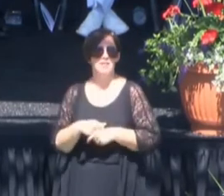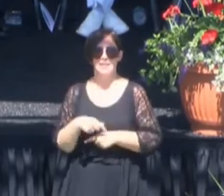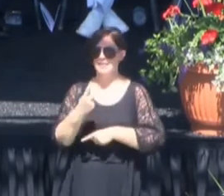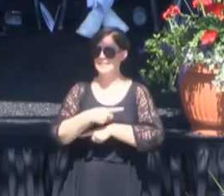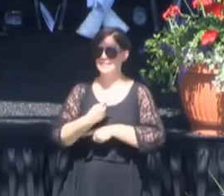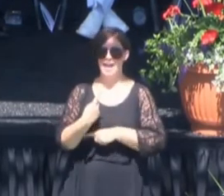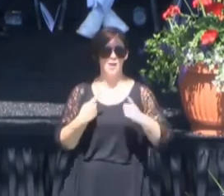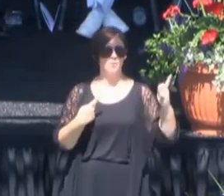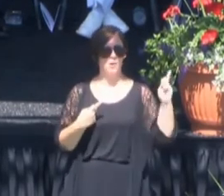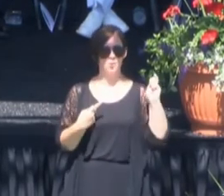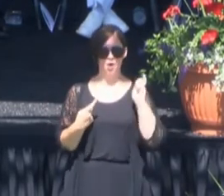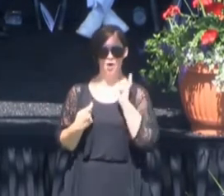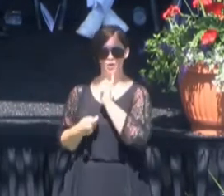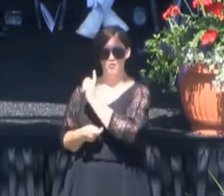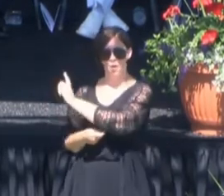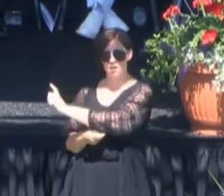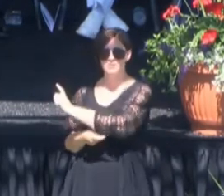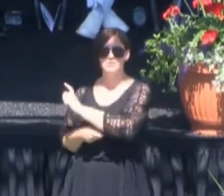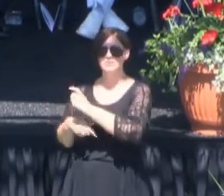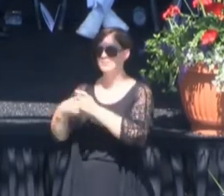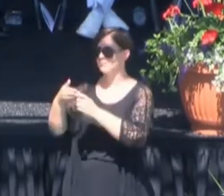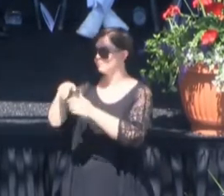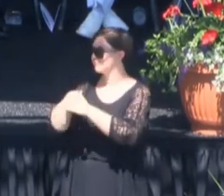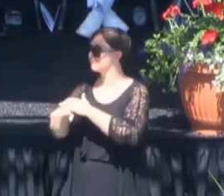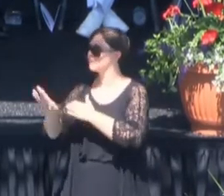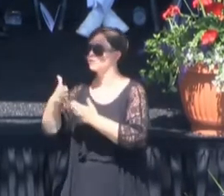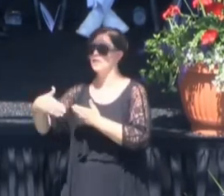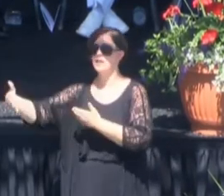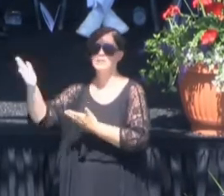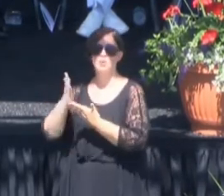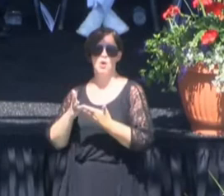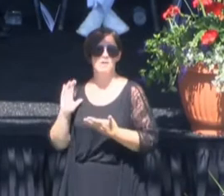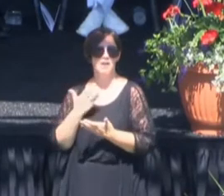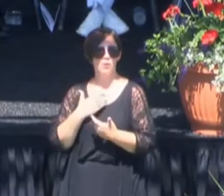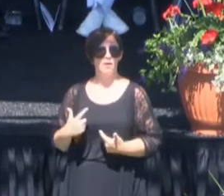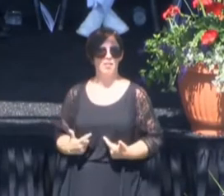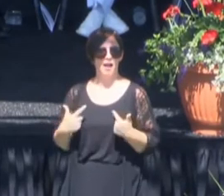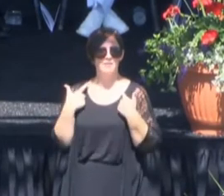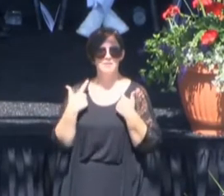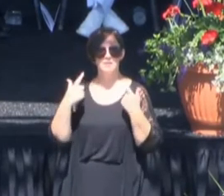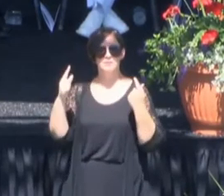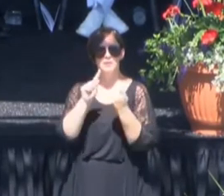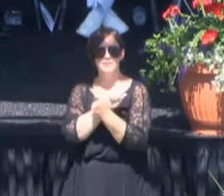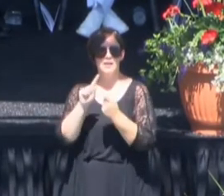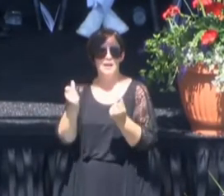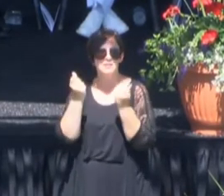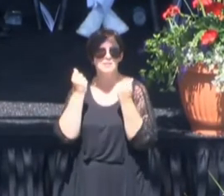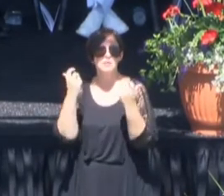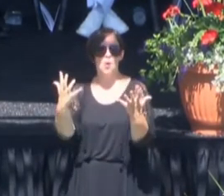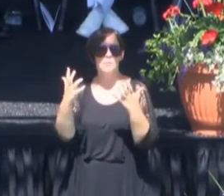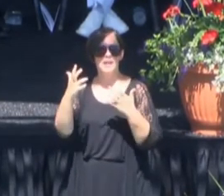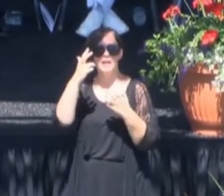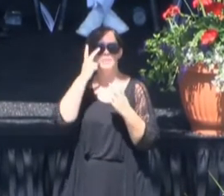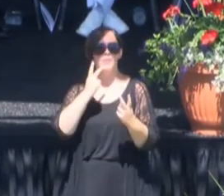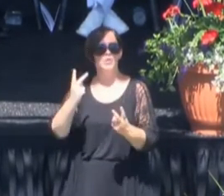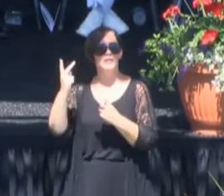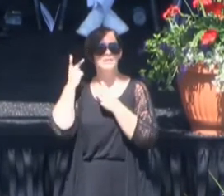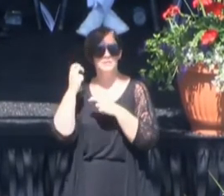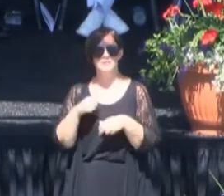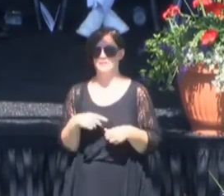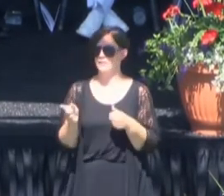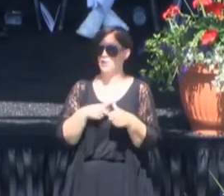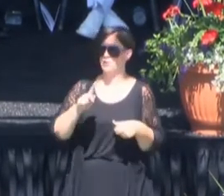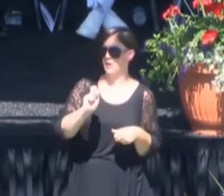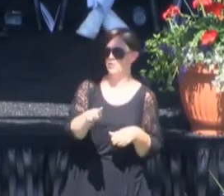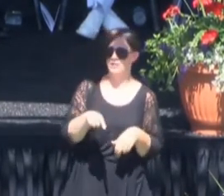walk across this stage into the next chapter of our lives. We've made plenty of memories, haven't we, guys? First question,